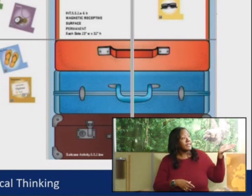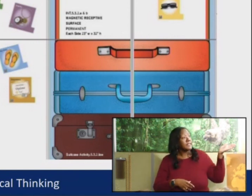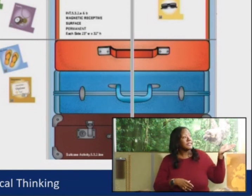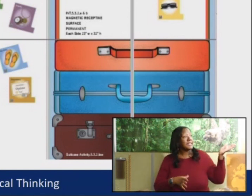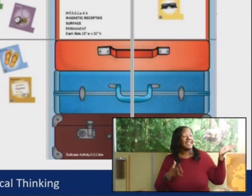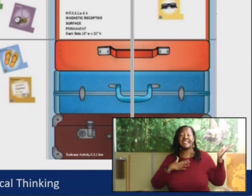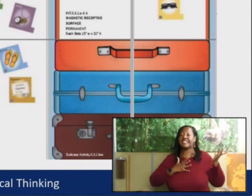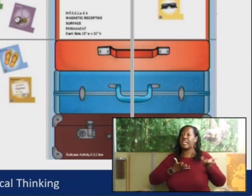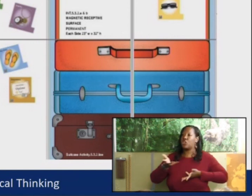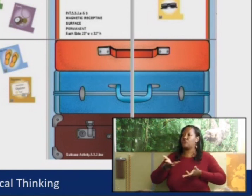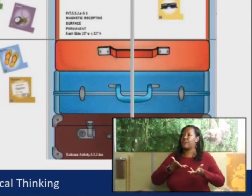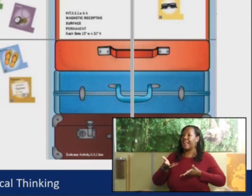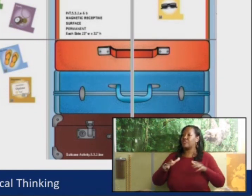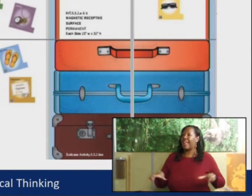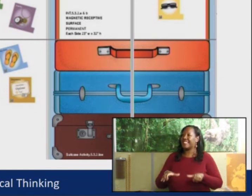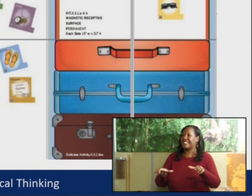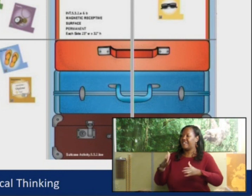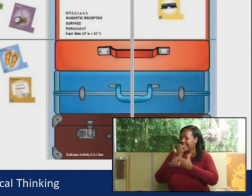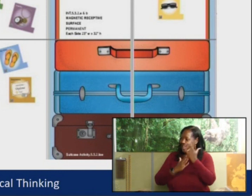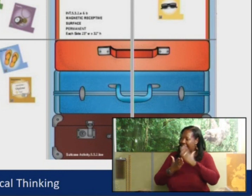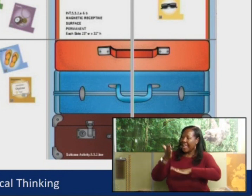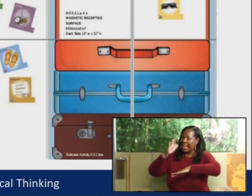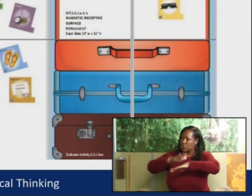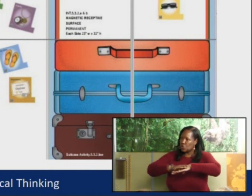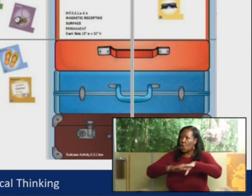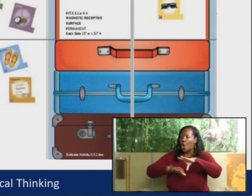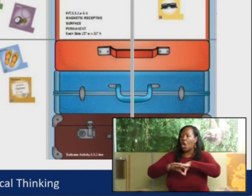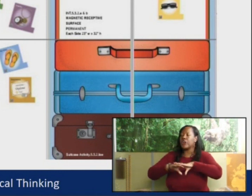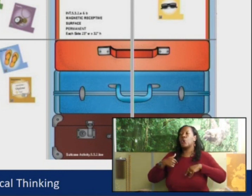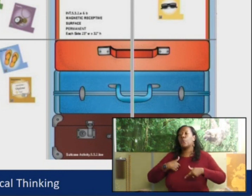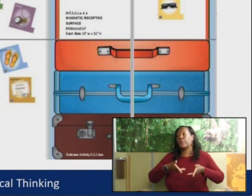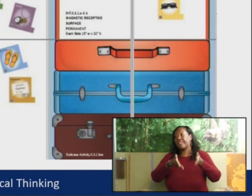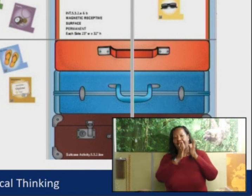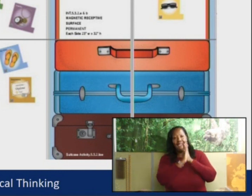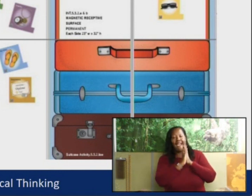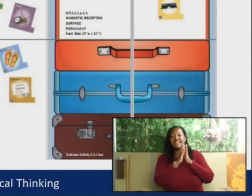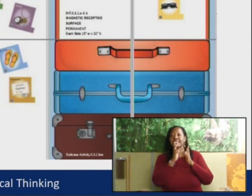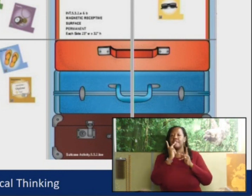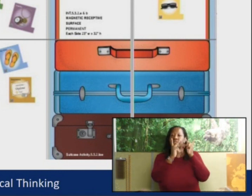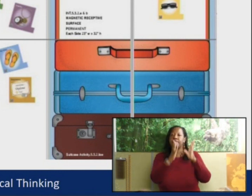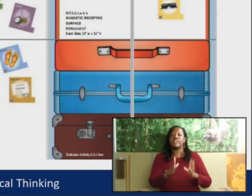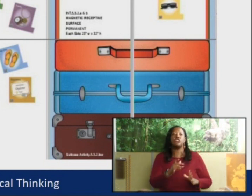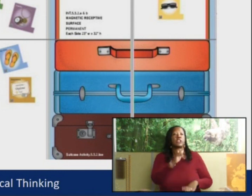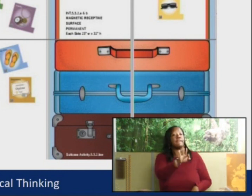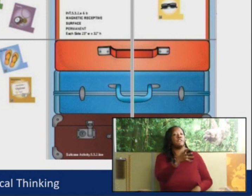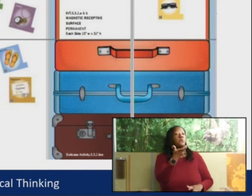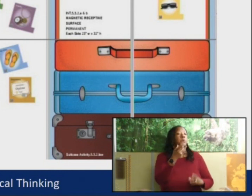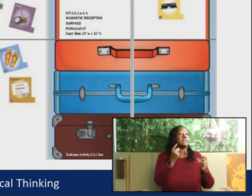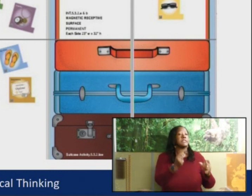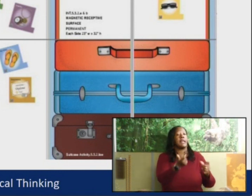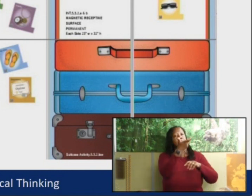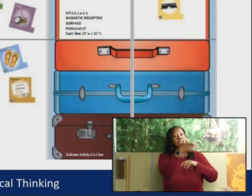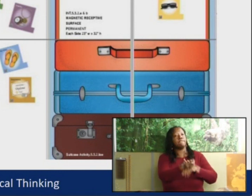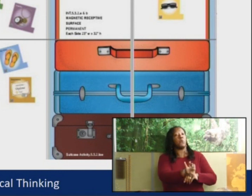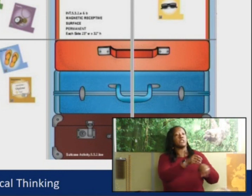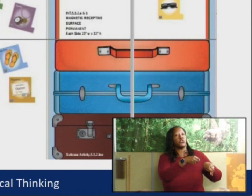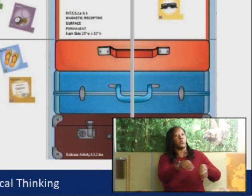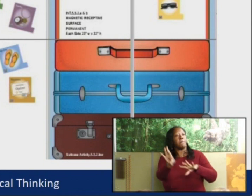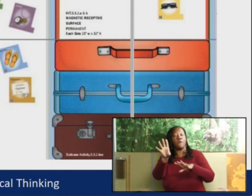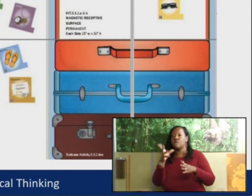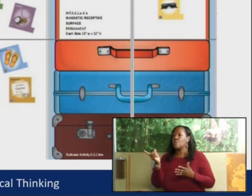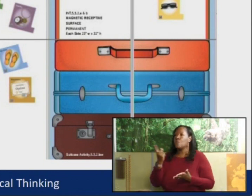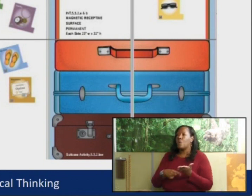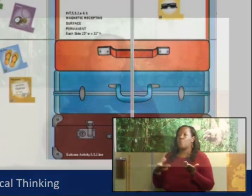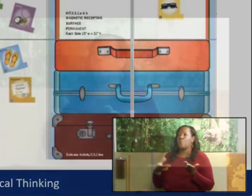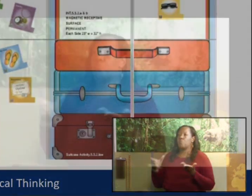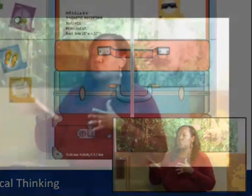interactive activity, kind of a hands-on thing where we asked visitors what they would bring with them if they were suddenly forced to move. And so